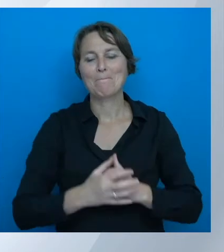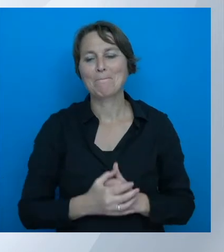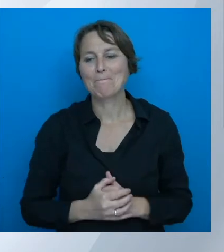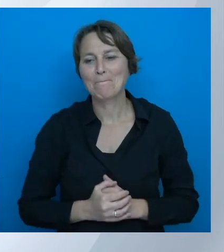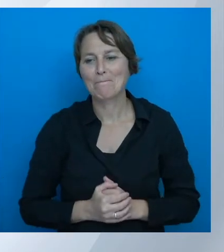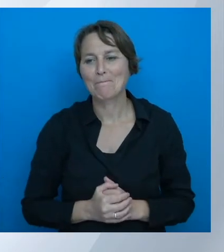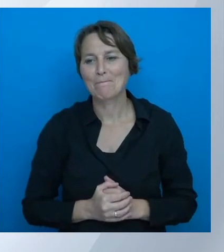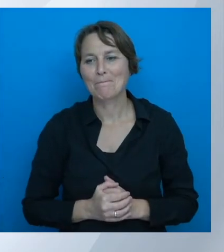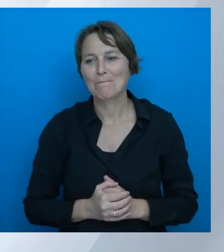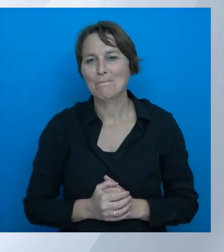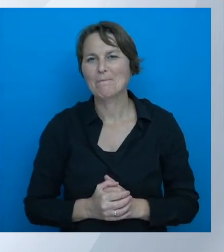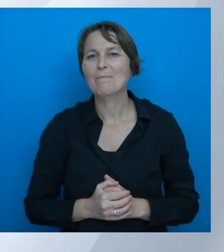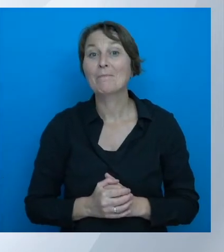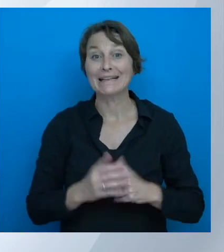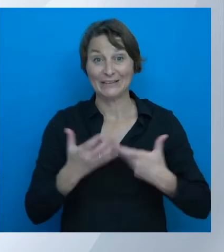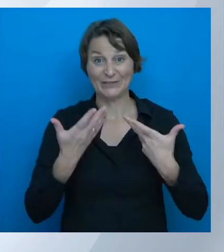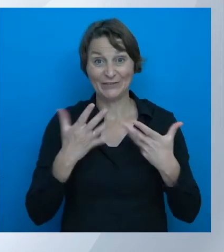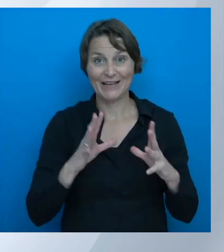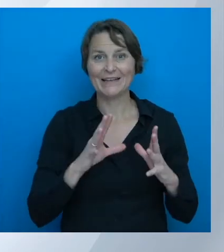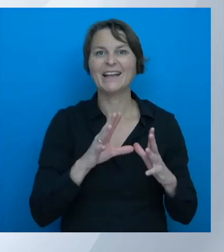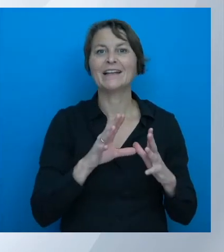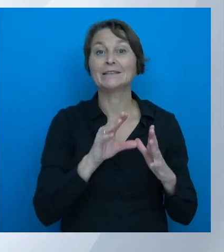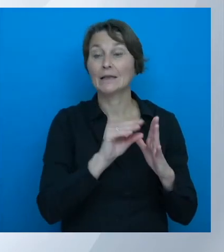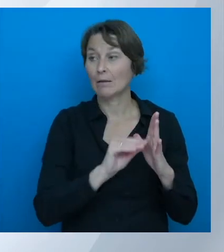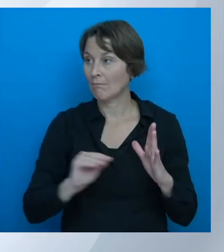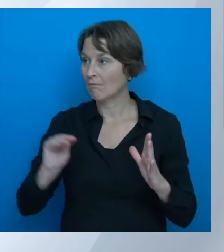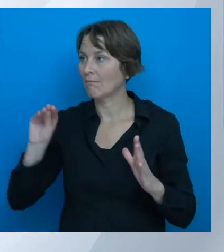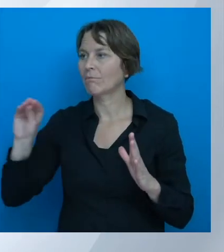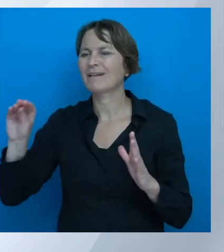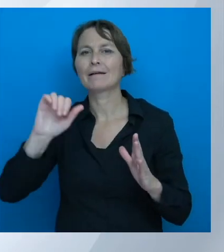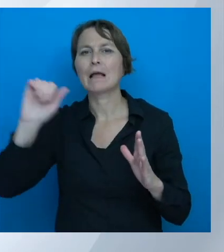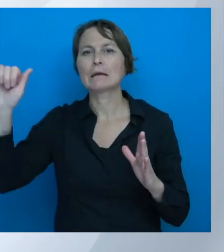to Azure and get this deployed. Add function.